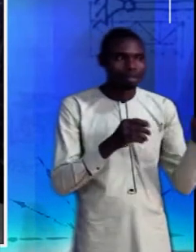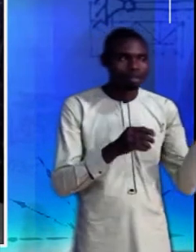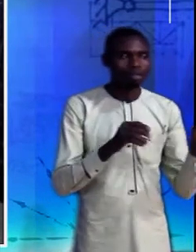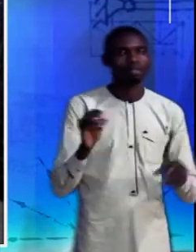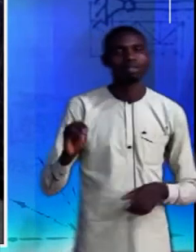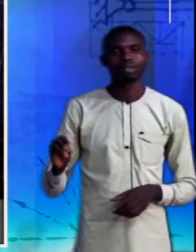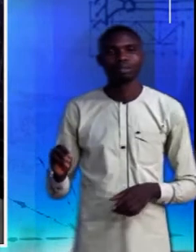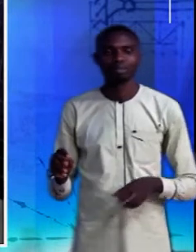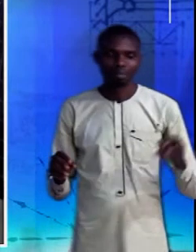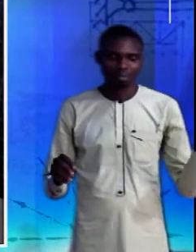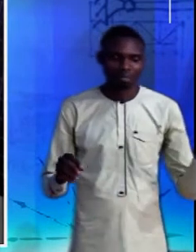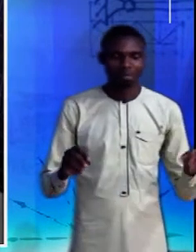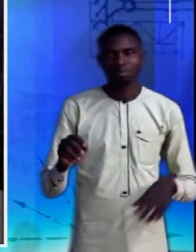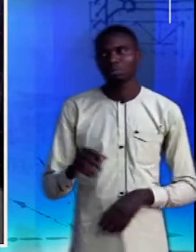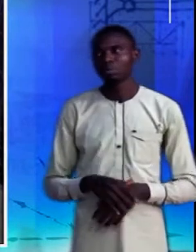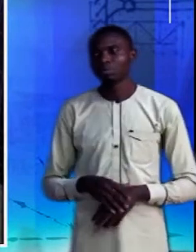are we going